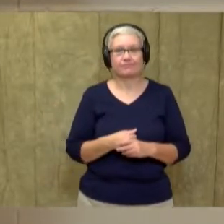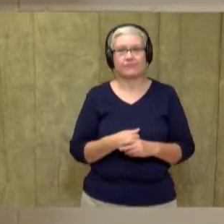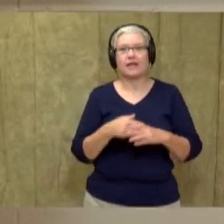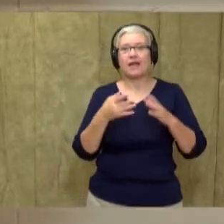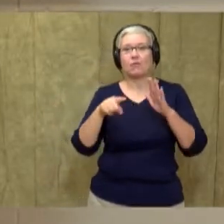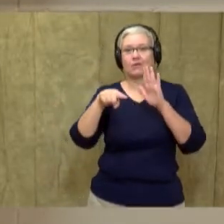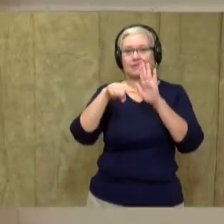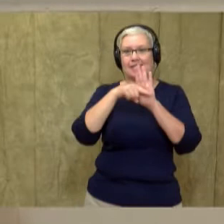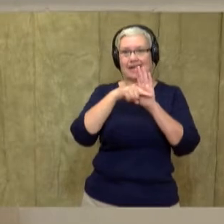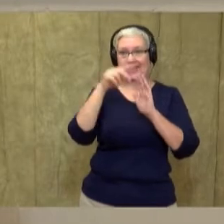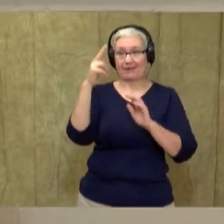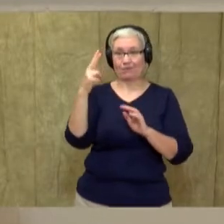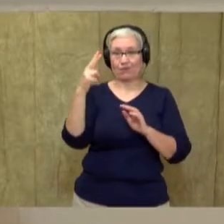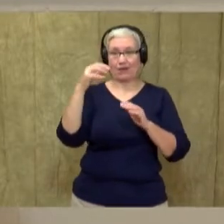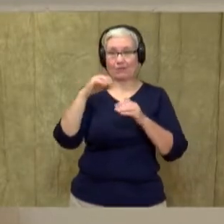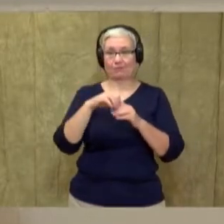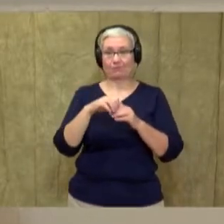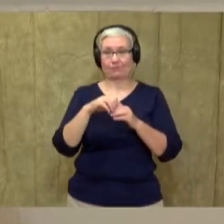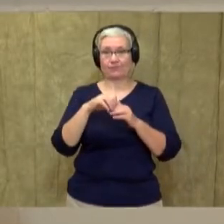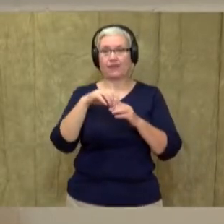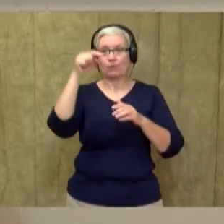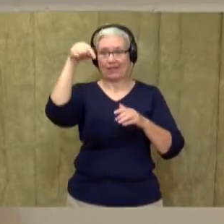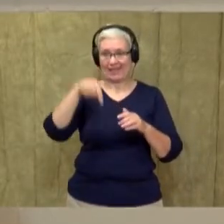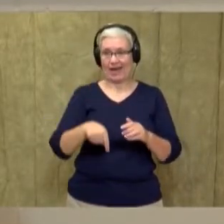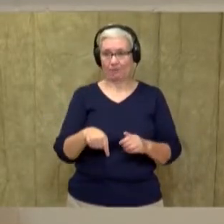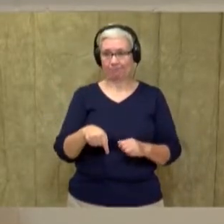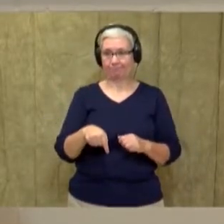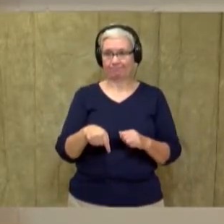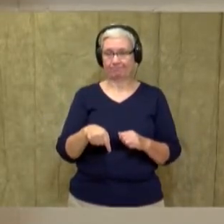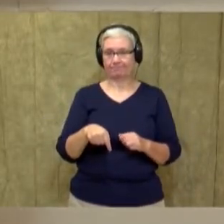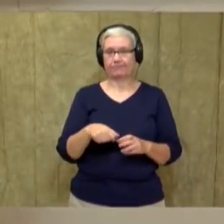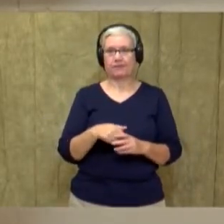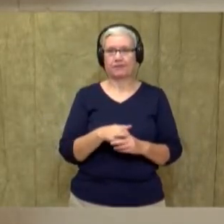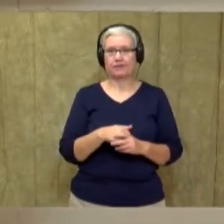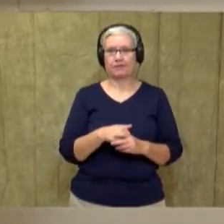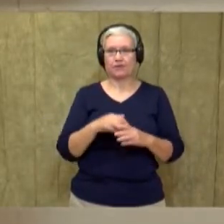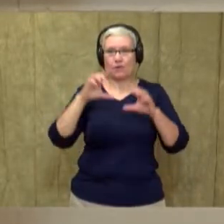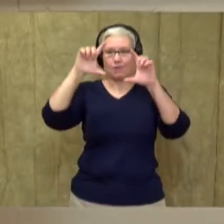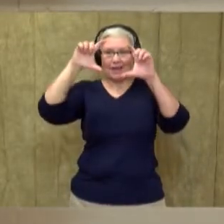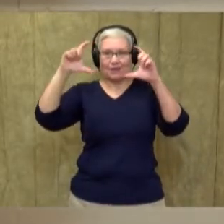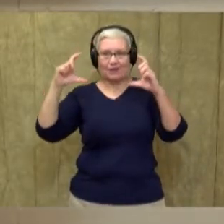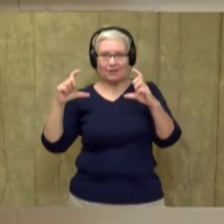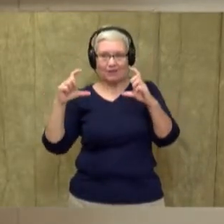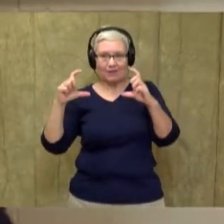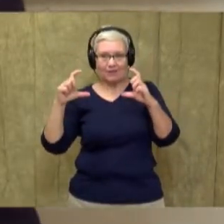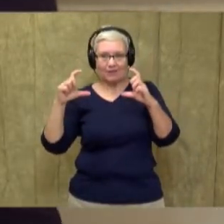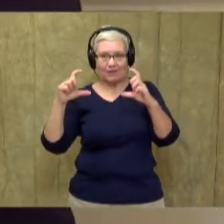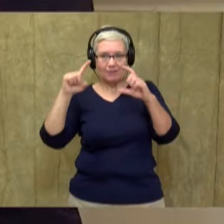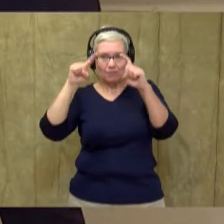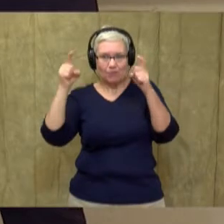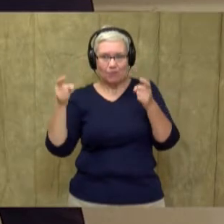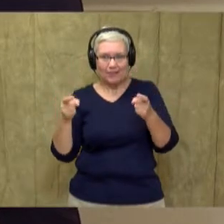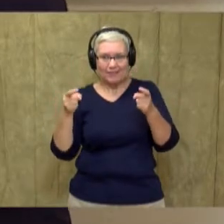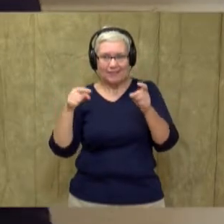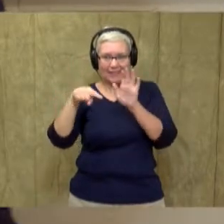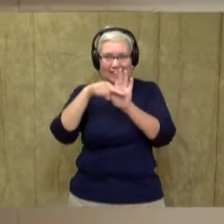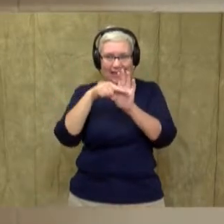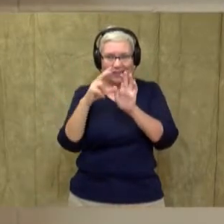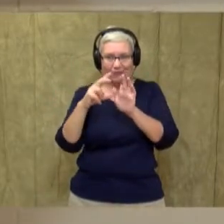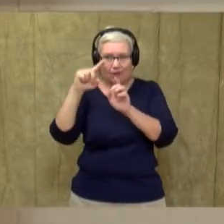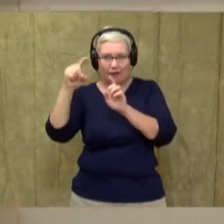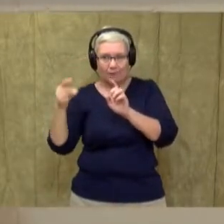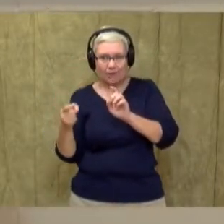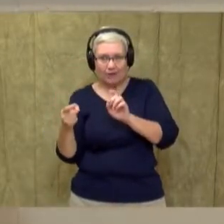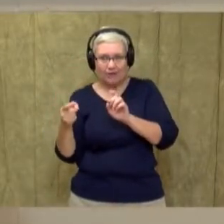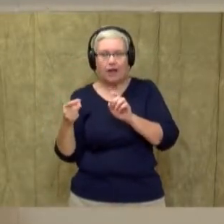x squared function, our graph shifted down. But when the -3 is within these parentheses, our